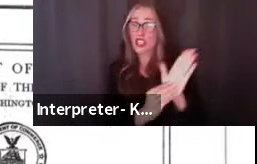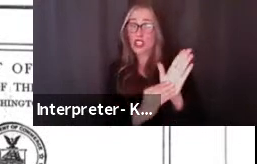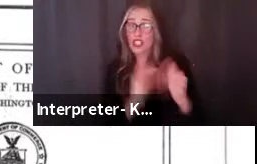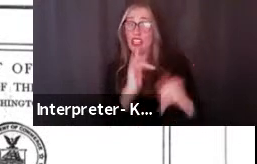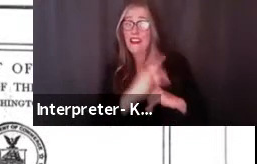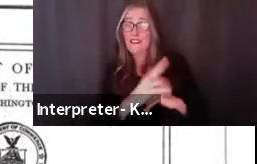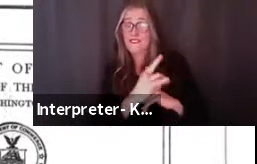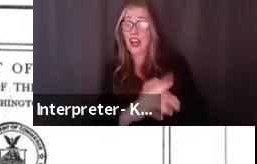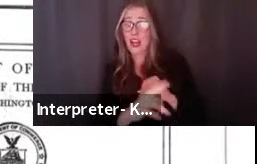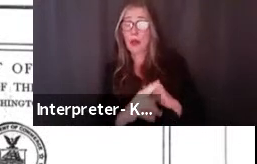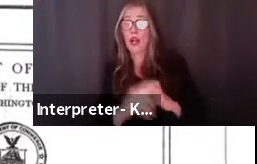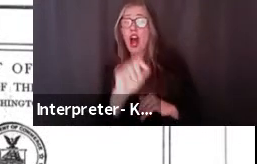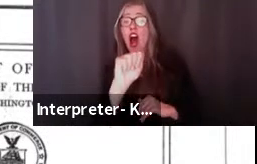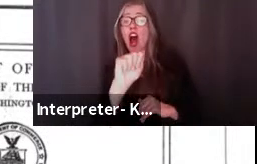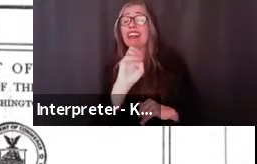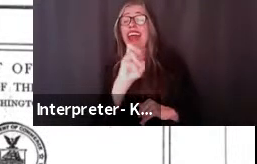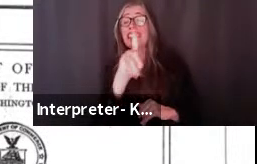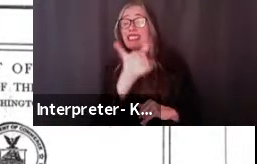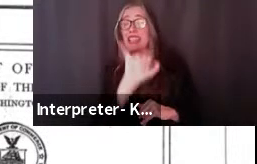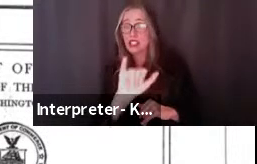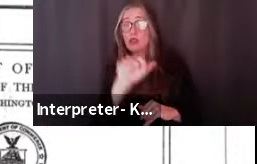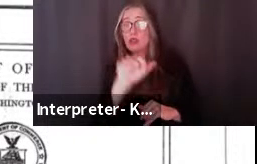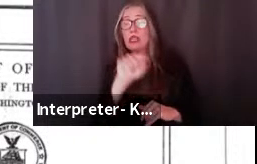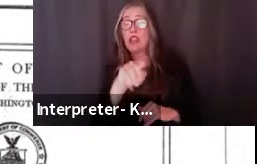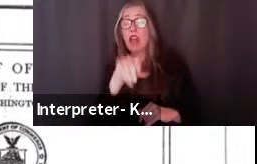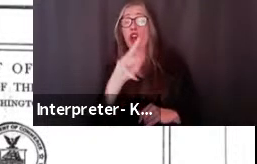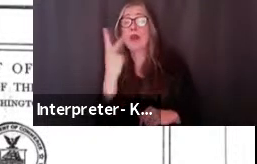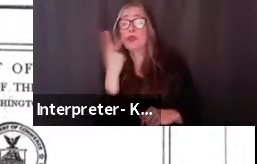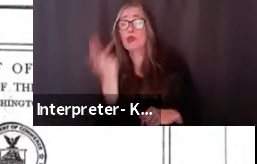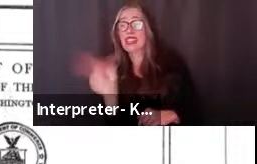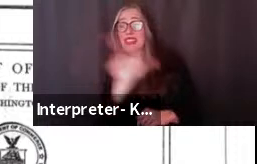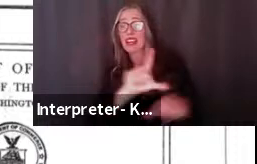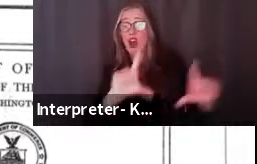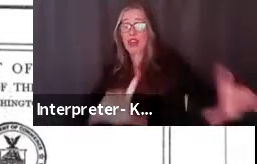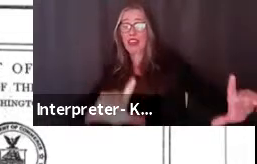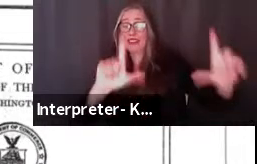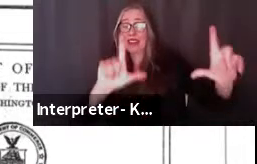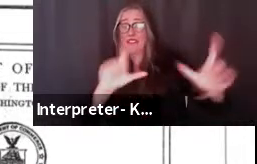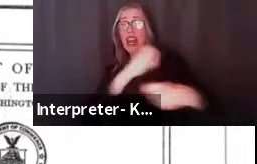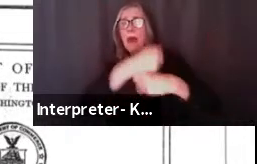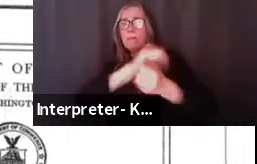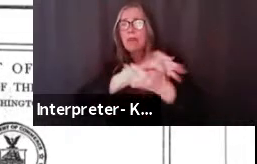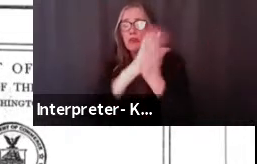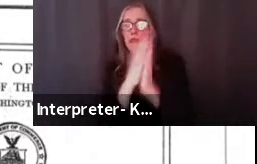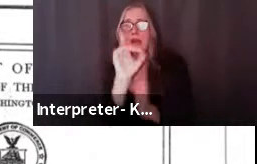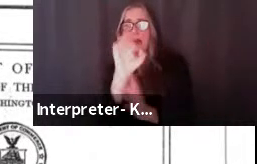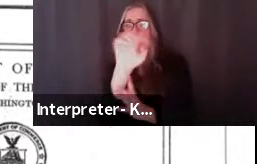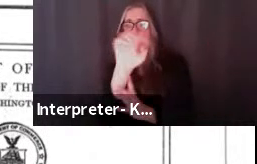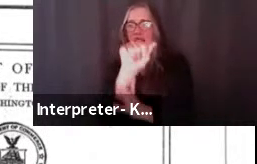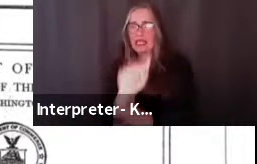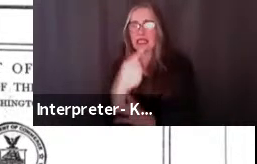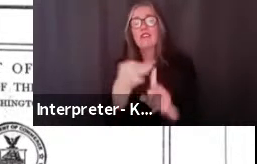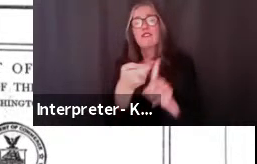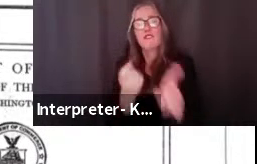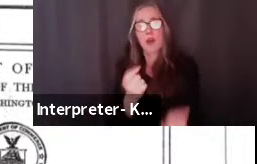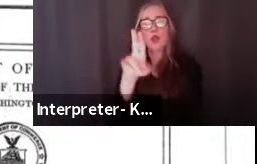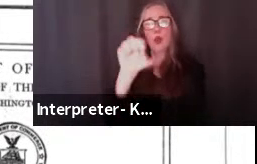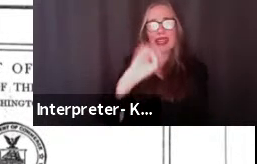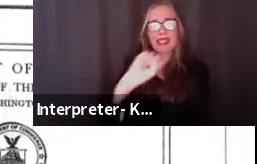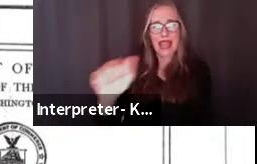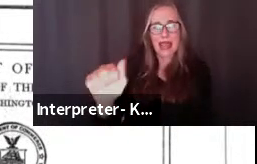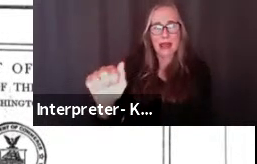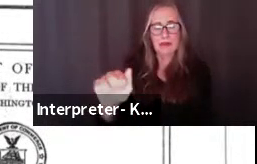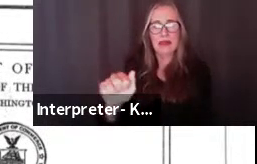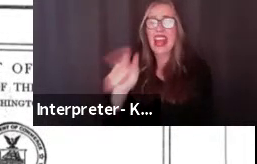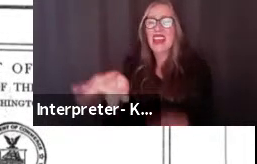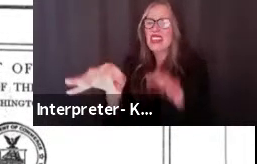ancestry.com and pictured on the left have been digitized and compiled into a data set by itsm's usa the original